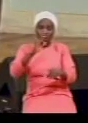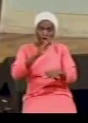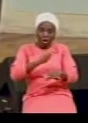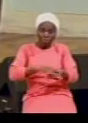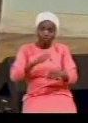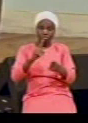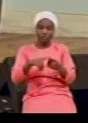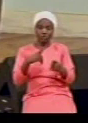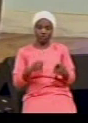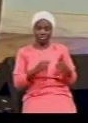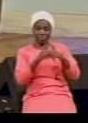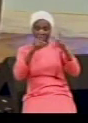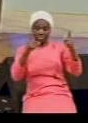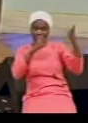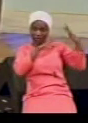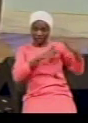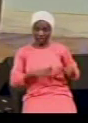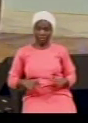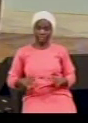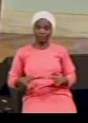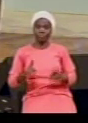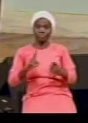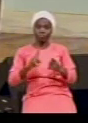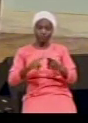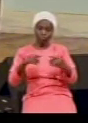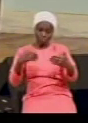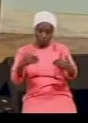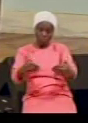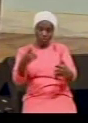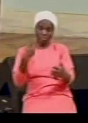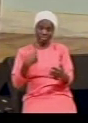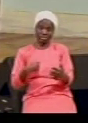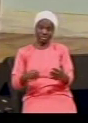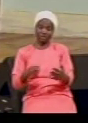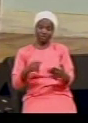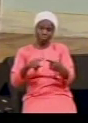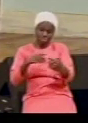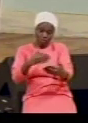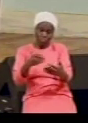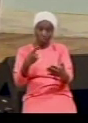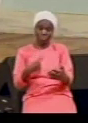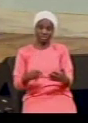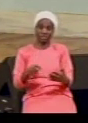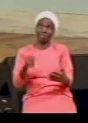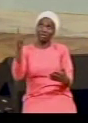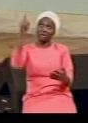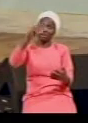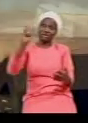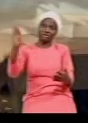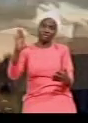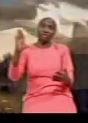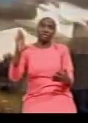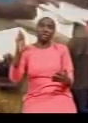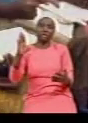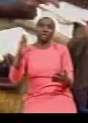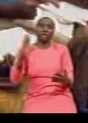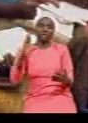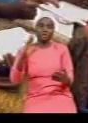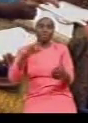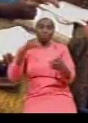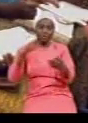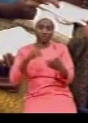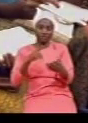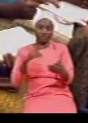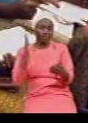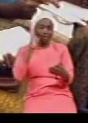toward the going down of the sun, shall be your coast. It shall be our coast. I'll